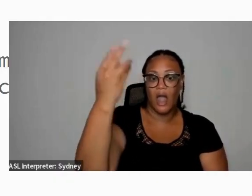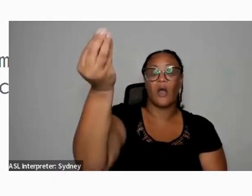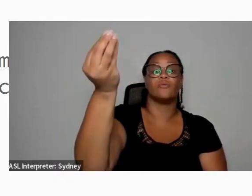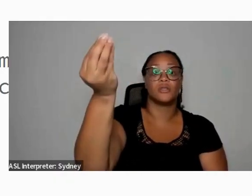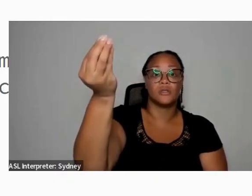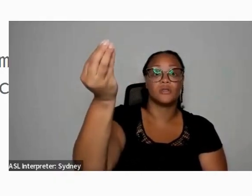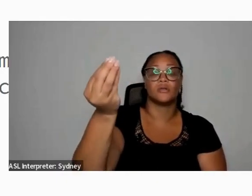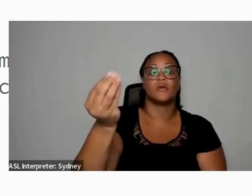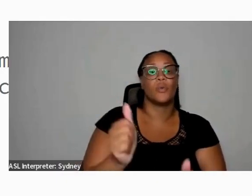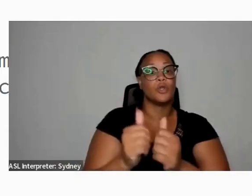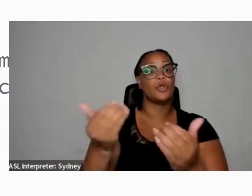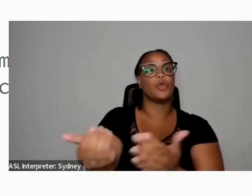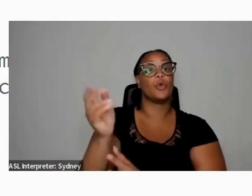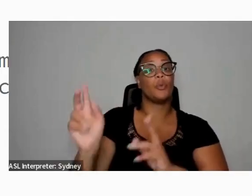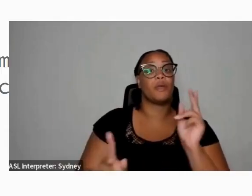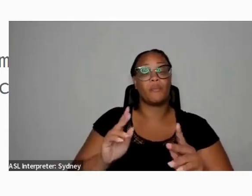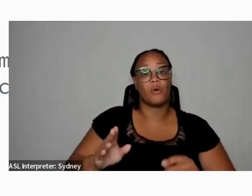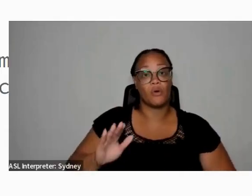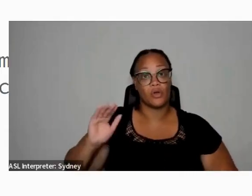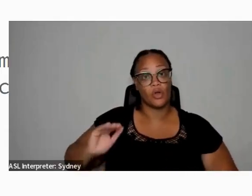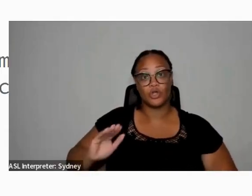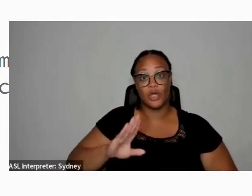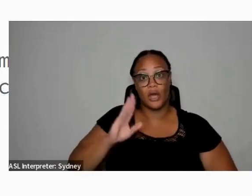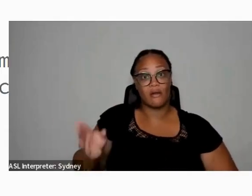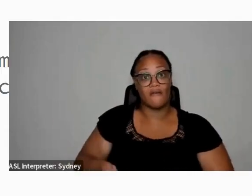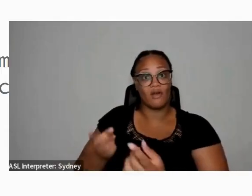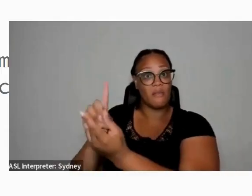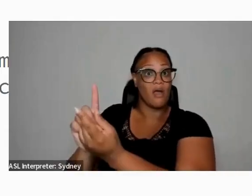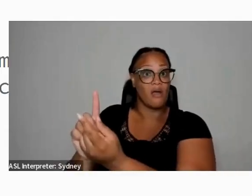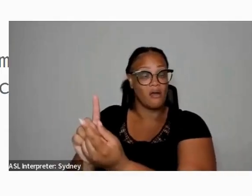before, and signing just isn't going to be,